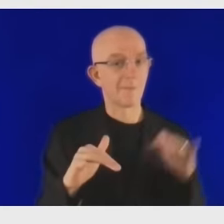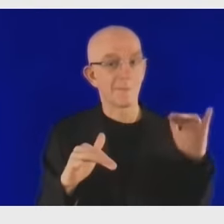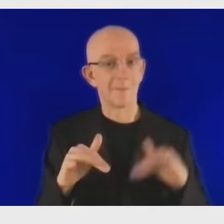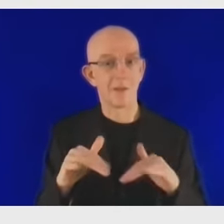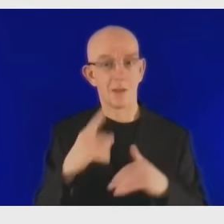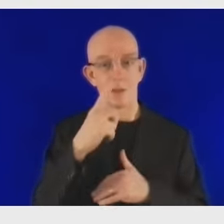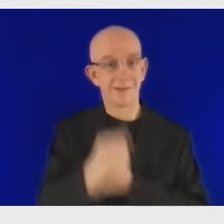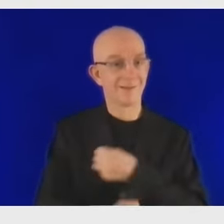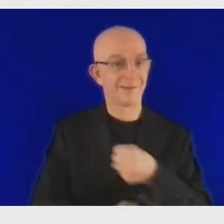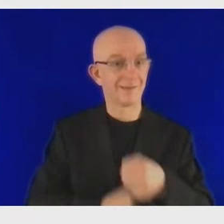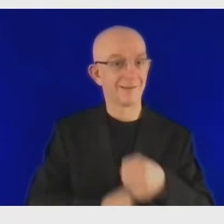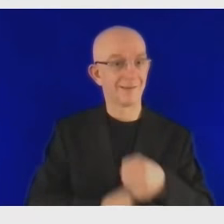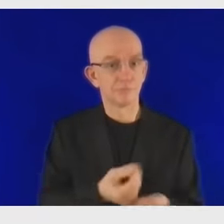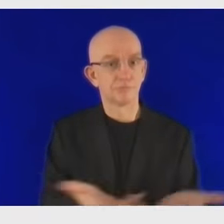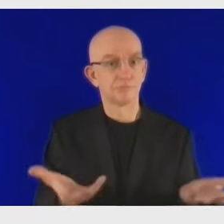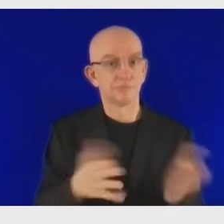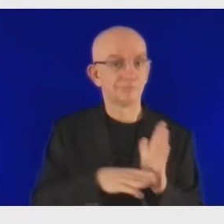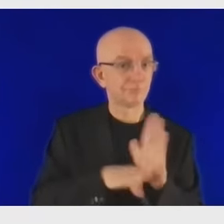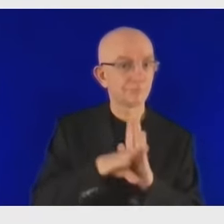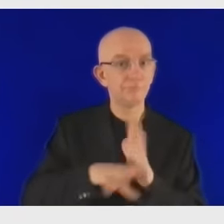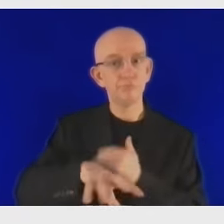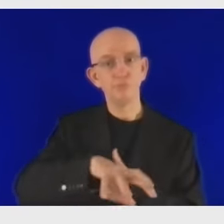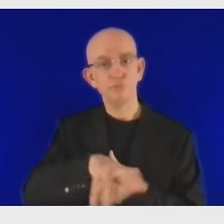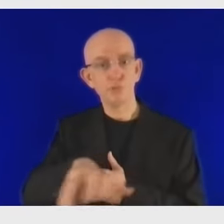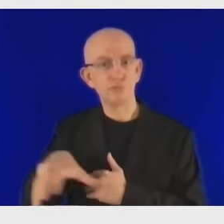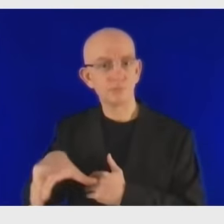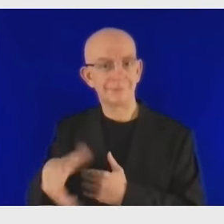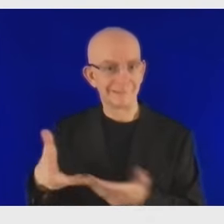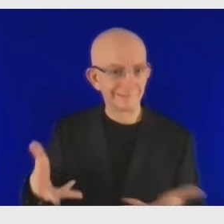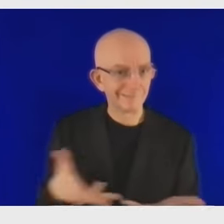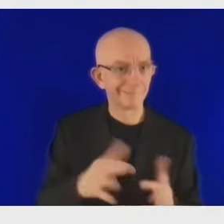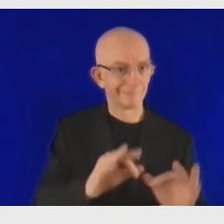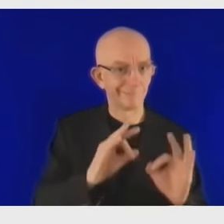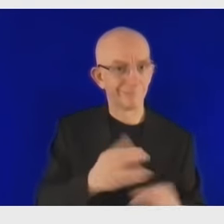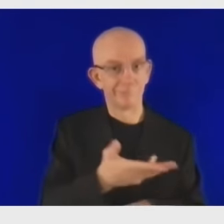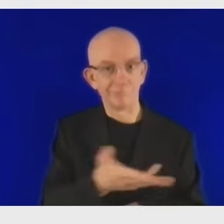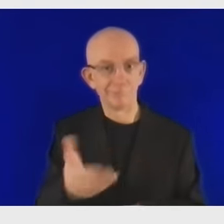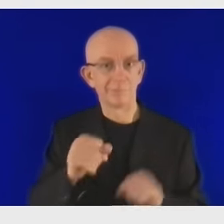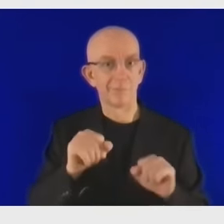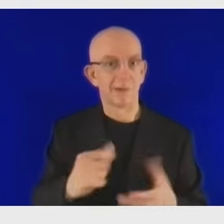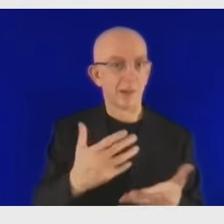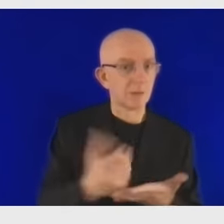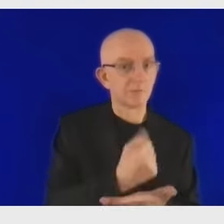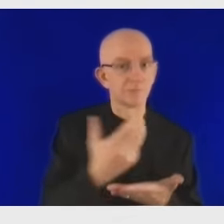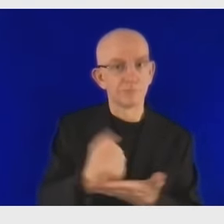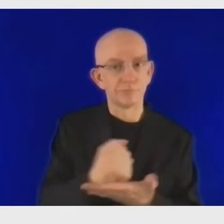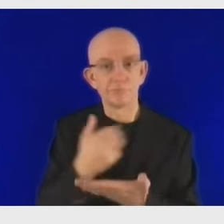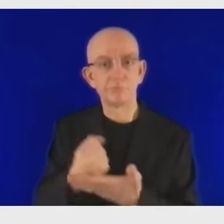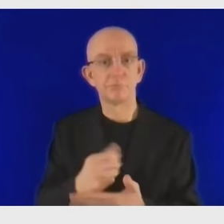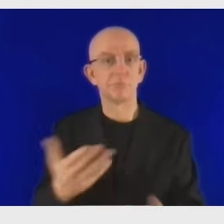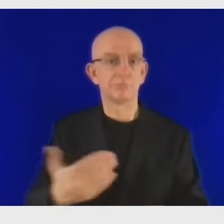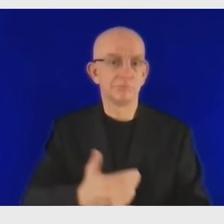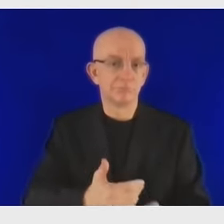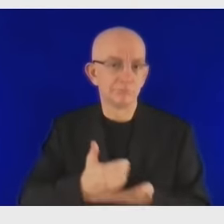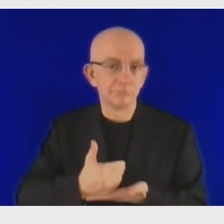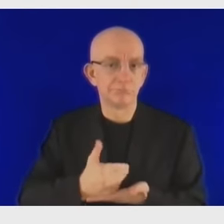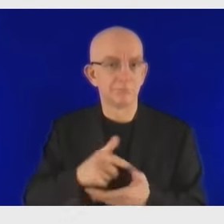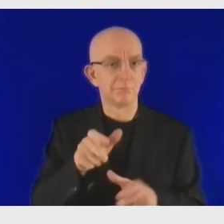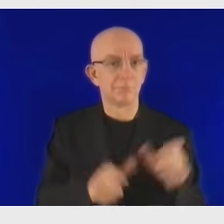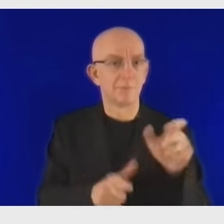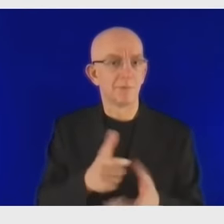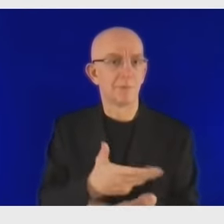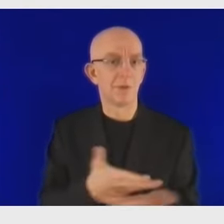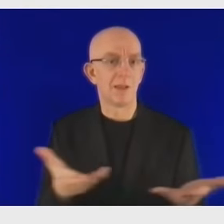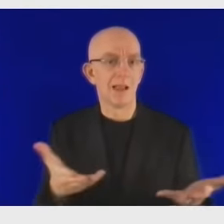again today on where we stand, we still have a gap of about $20 billion. And let's make it clear, the $100 billion